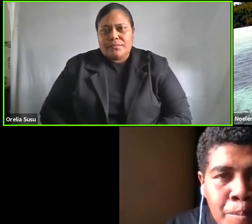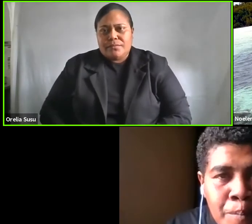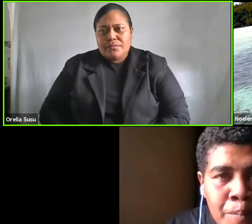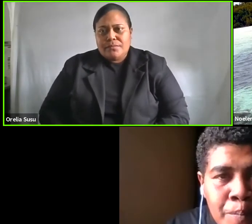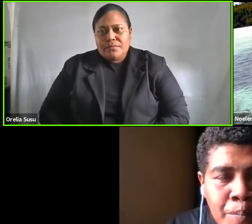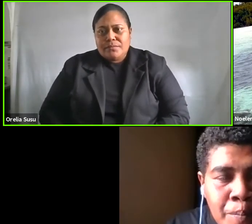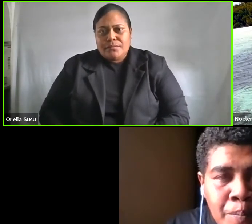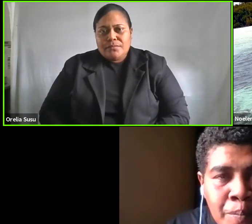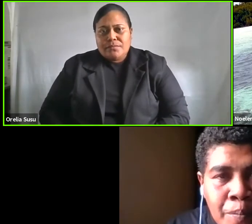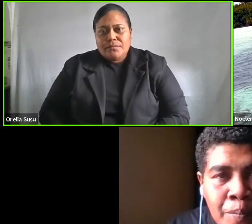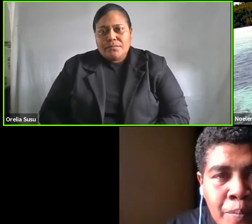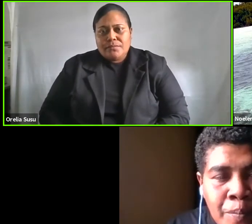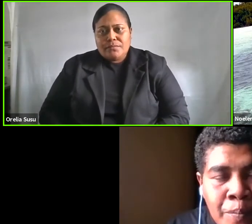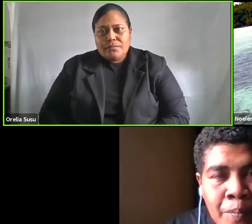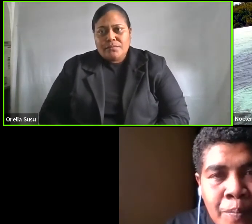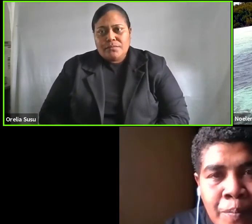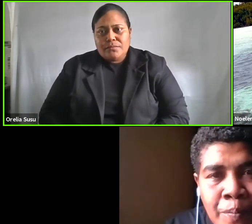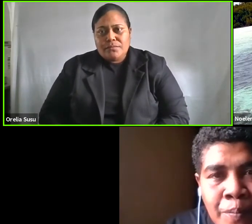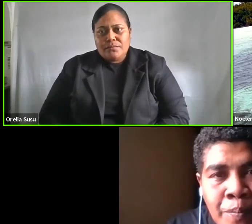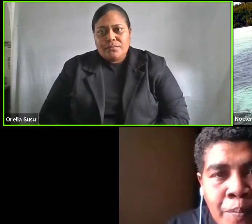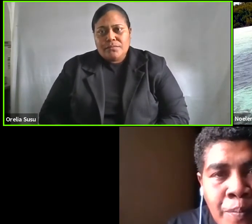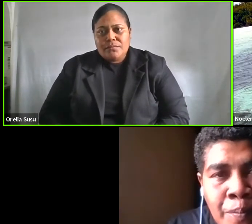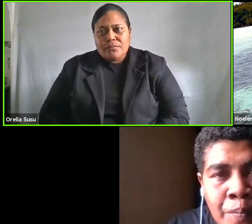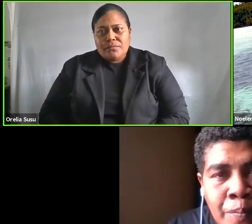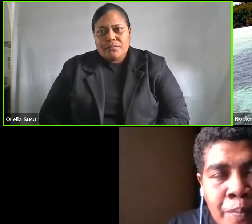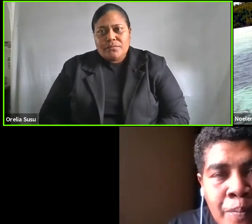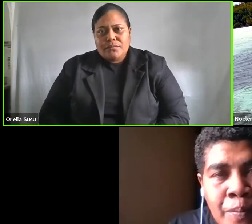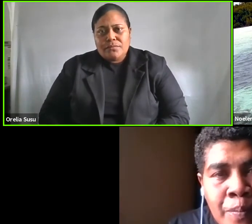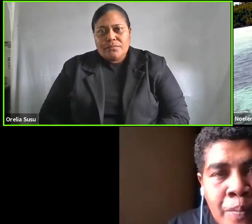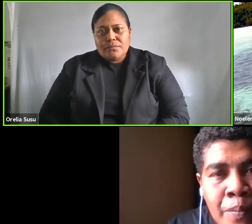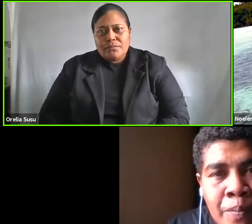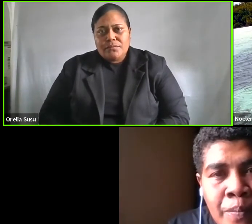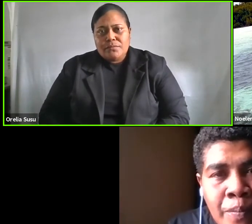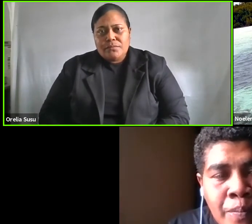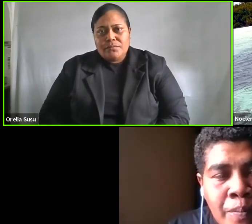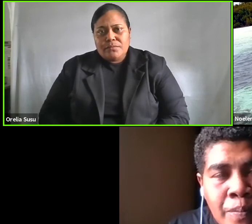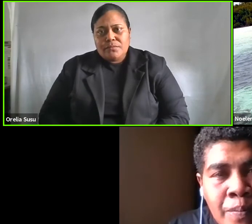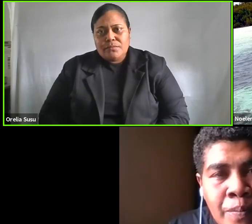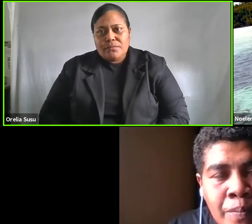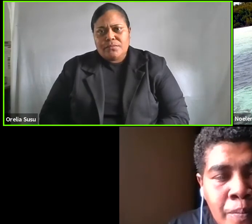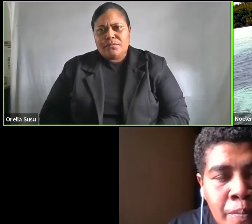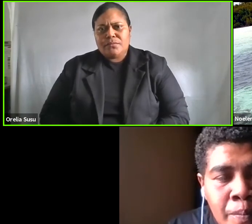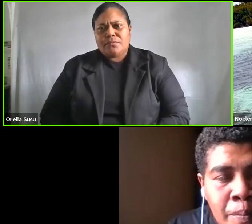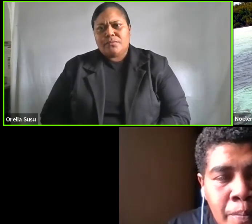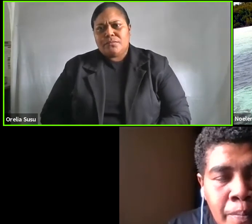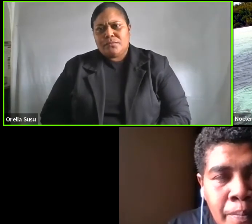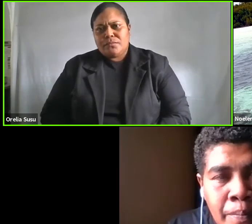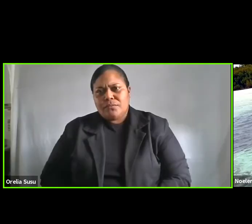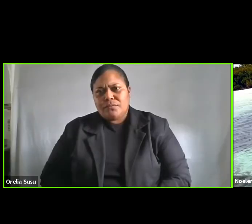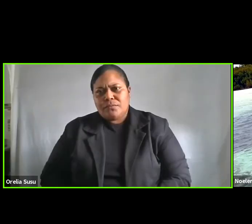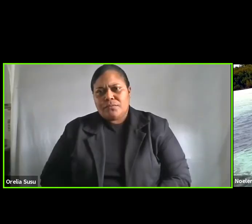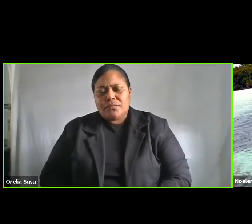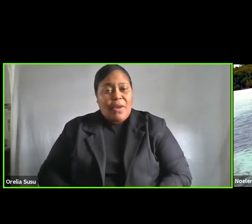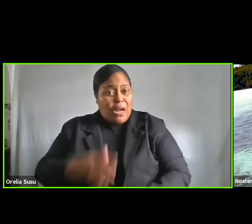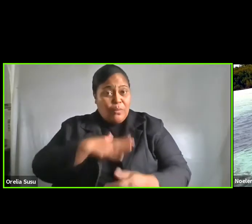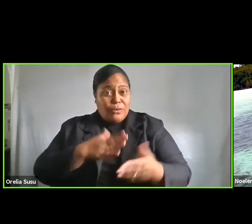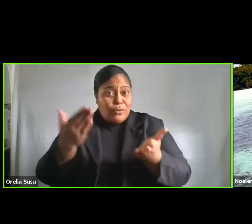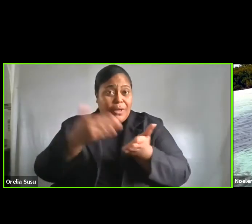Thank you. And very quickly, sorry, very quickly, Langie, this is directly related. You know,